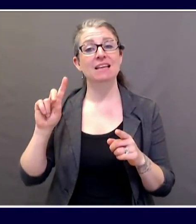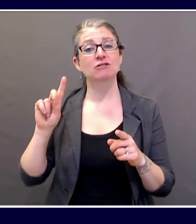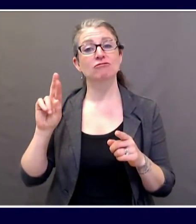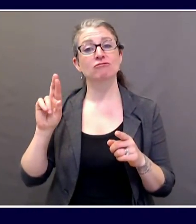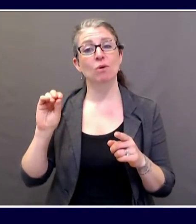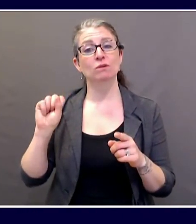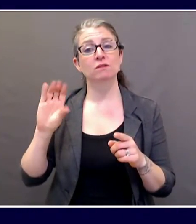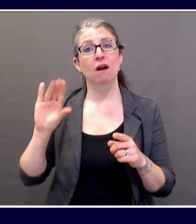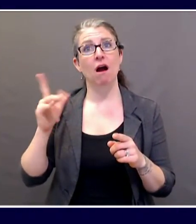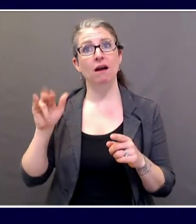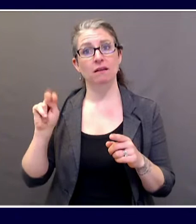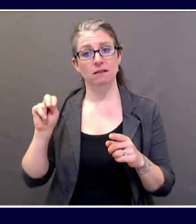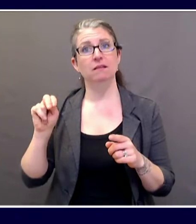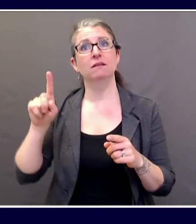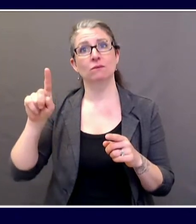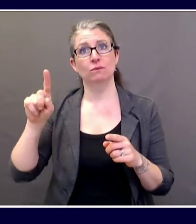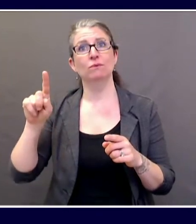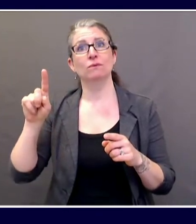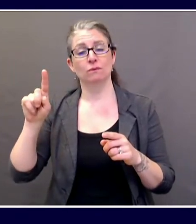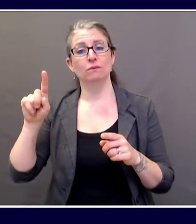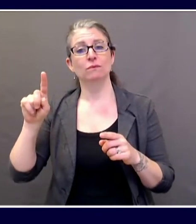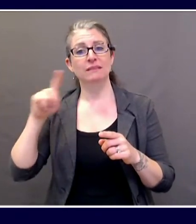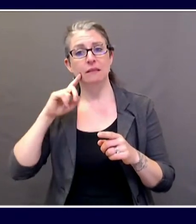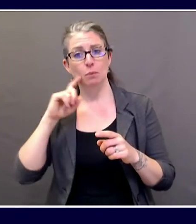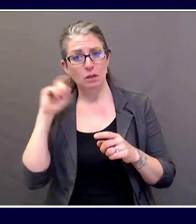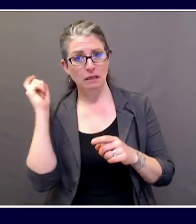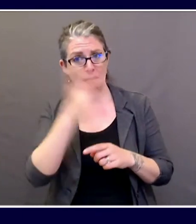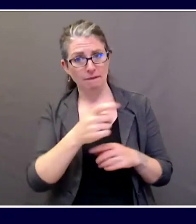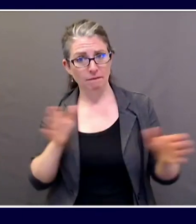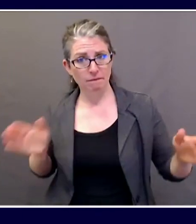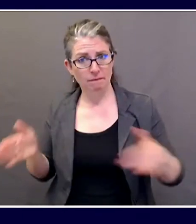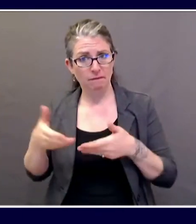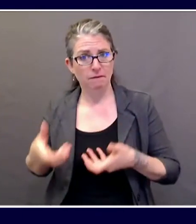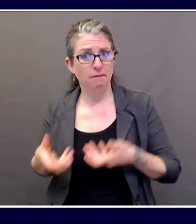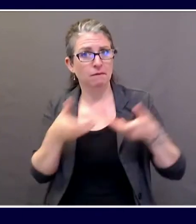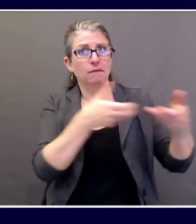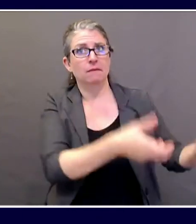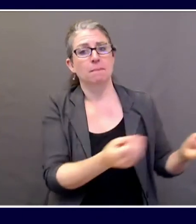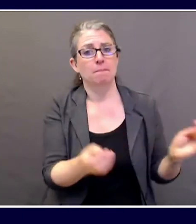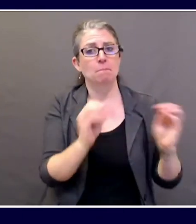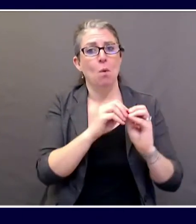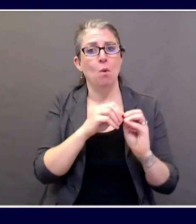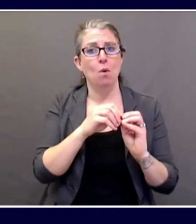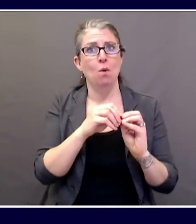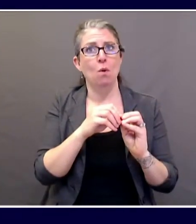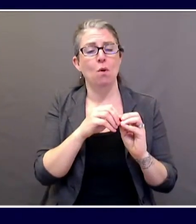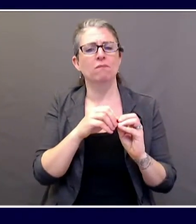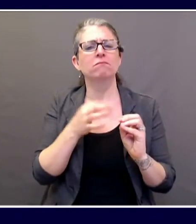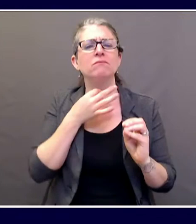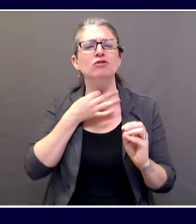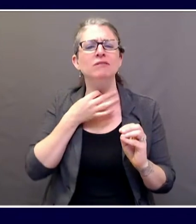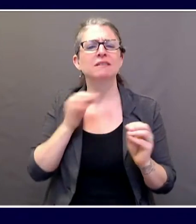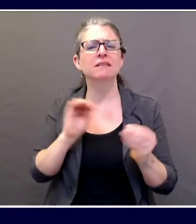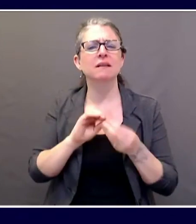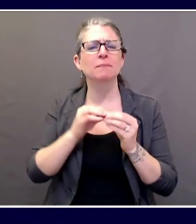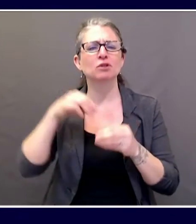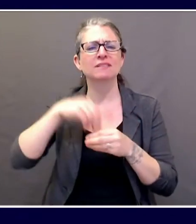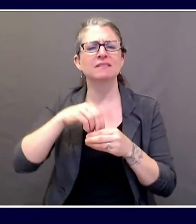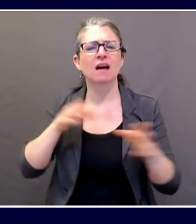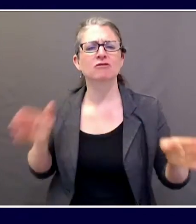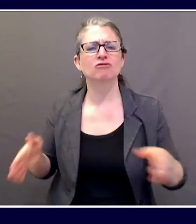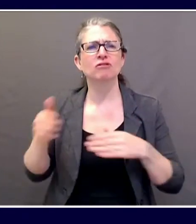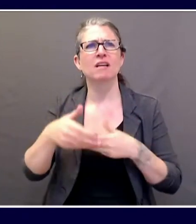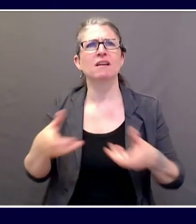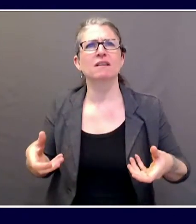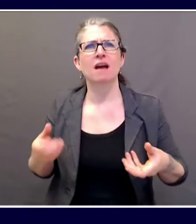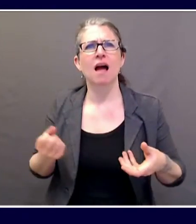tray of Pfizer? A tray of Pfizer refers, you're right. I use that term as if it was just well known. So